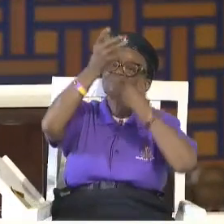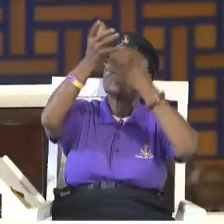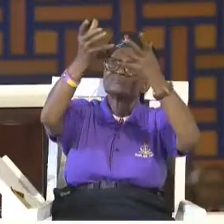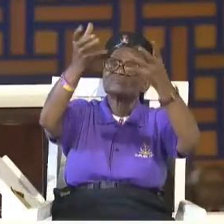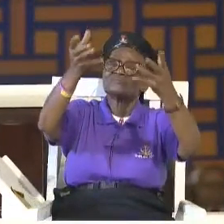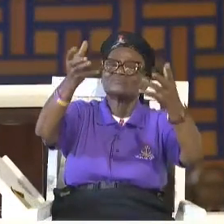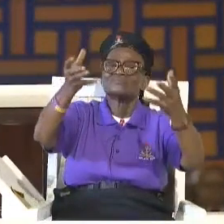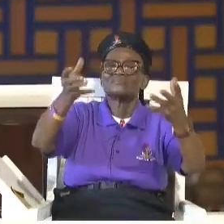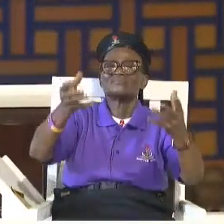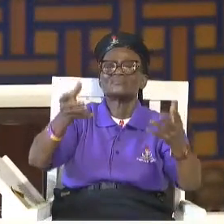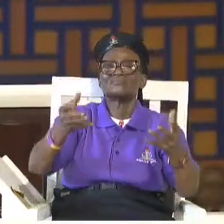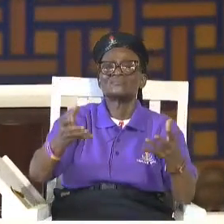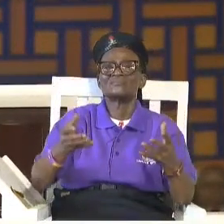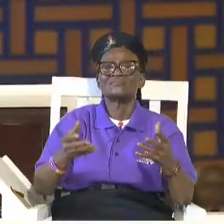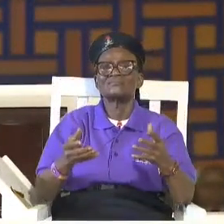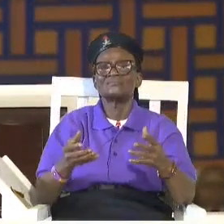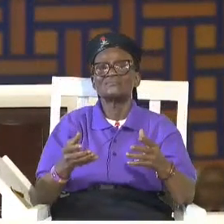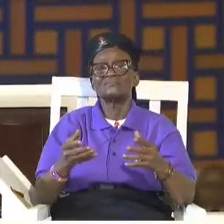shouted.